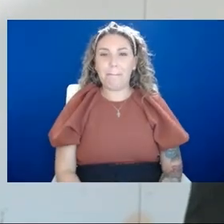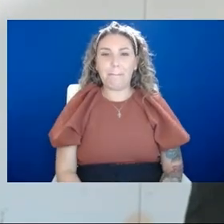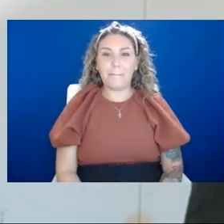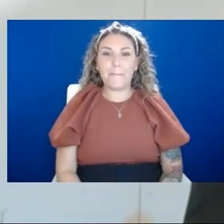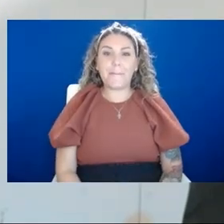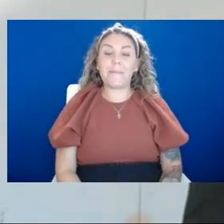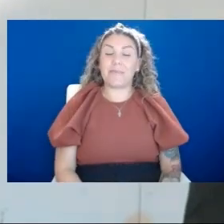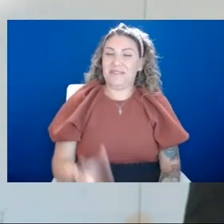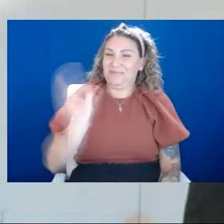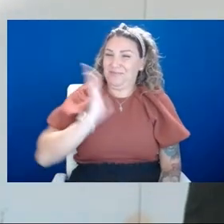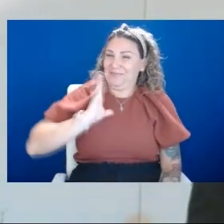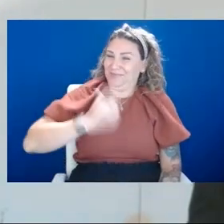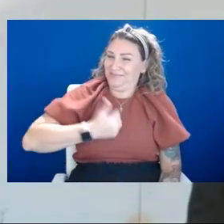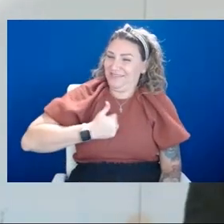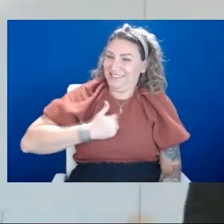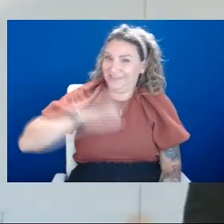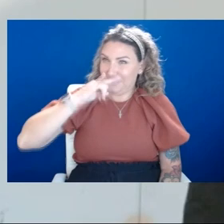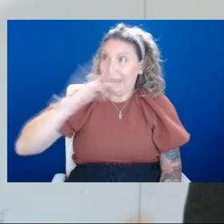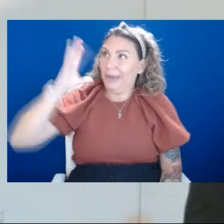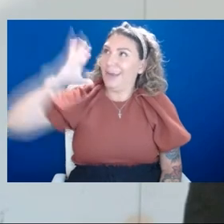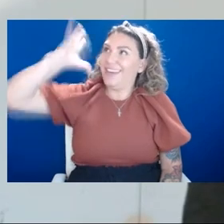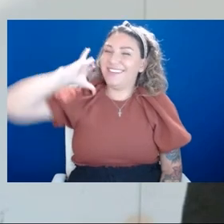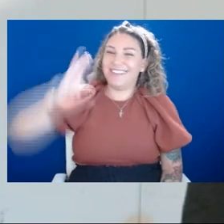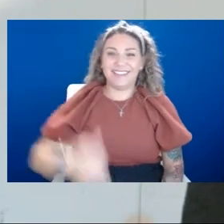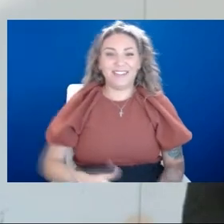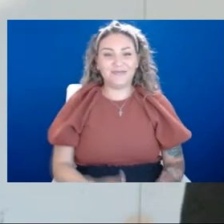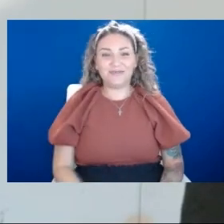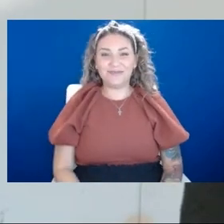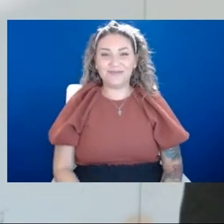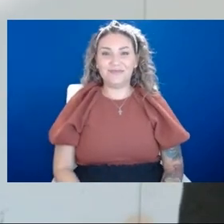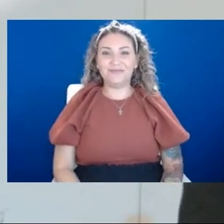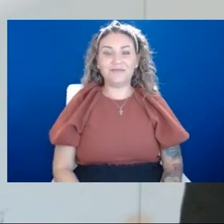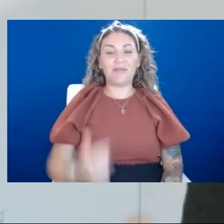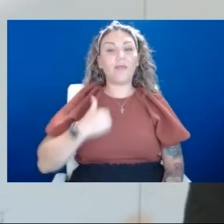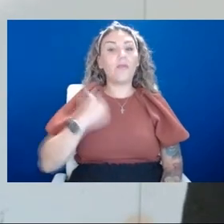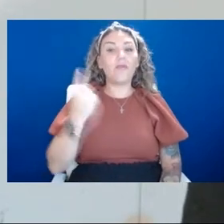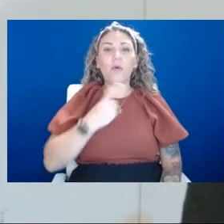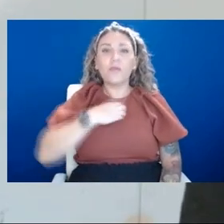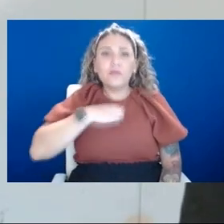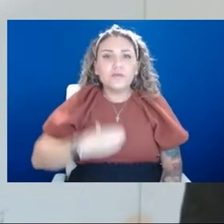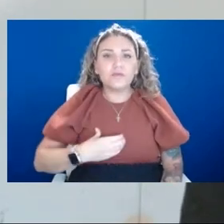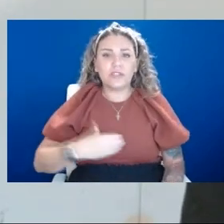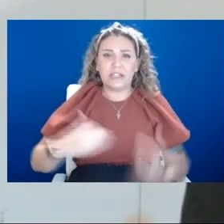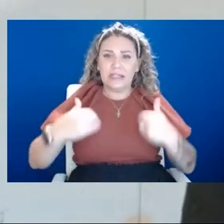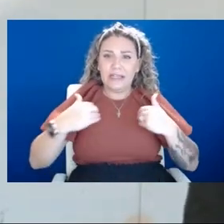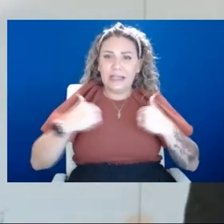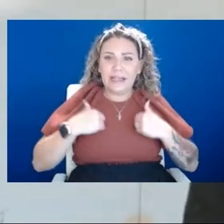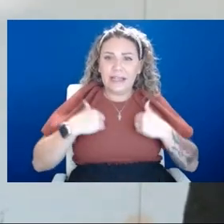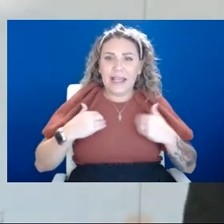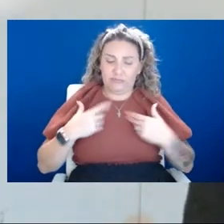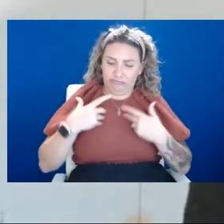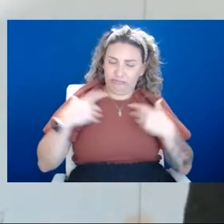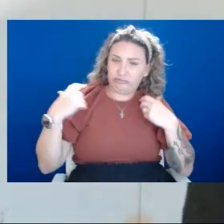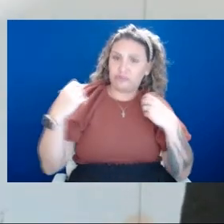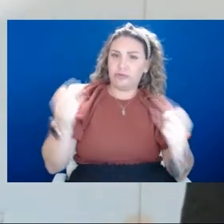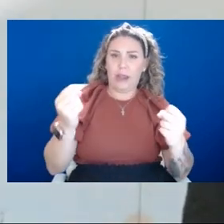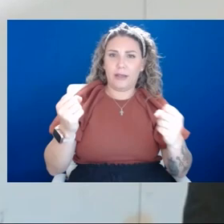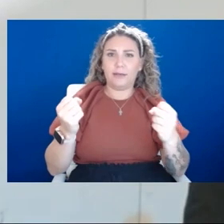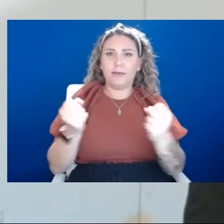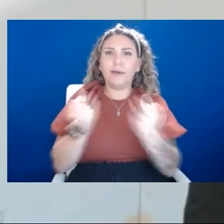former kid um i i um have um always wish that you know i had the space to have that conversation with my parents